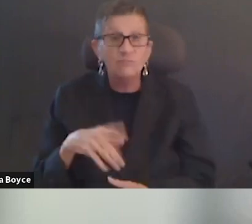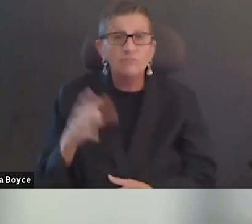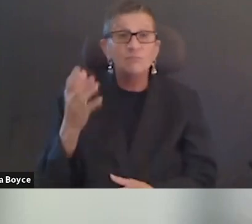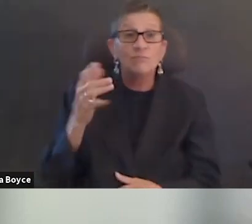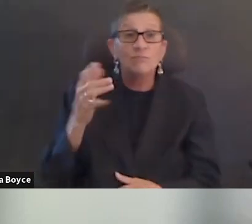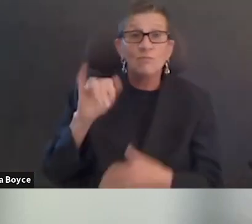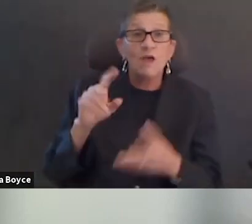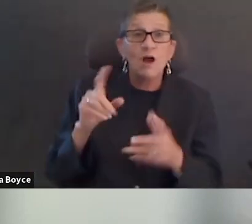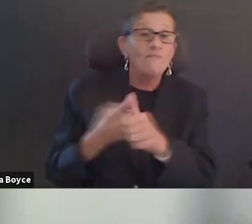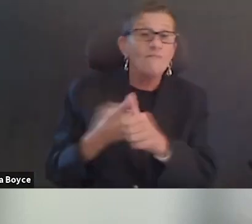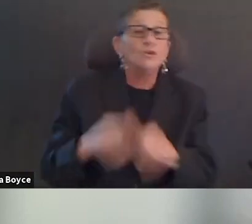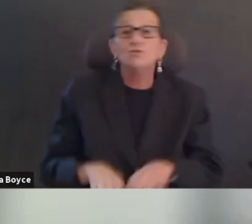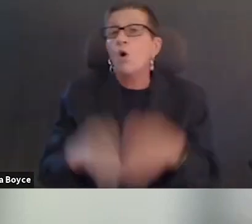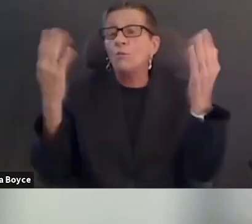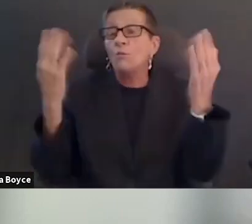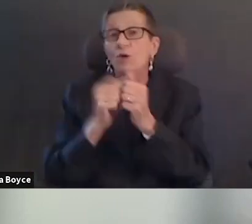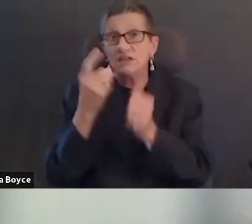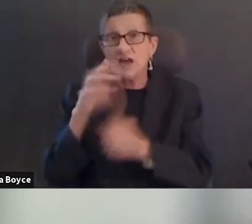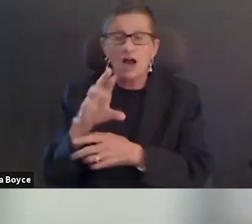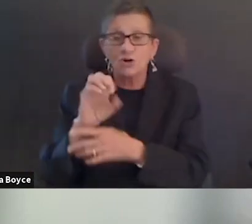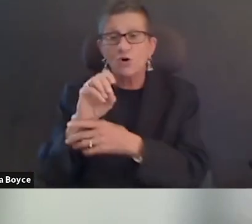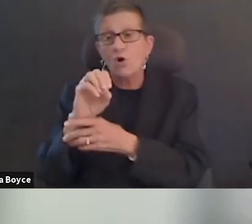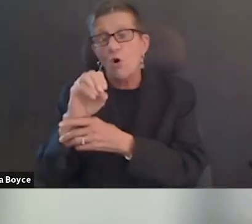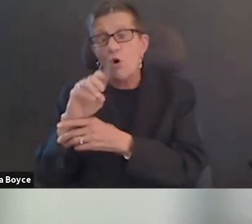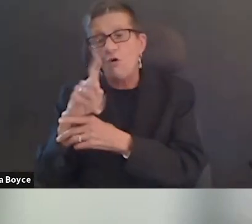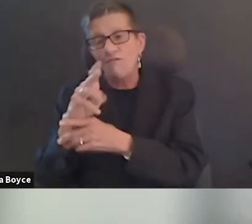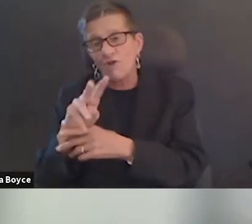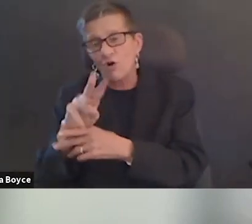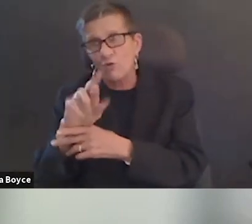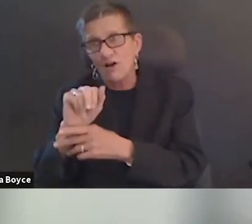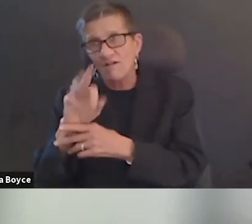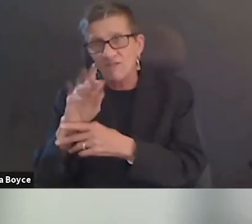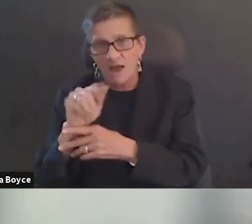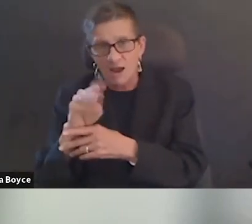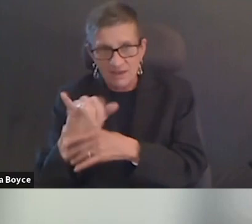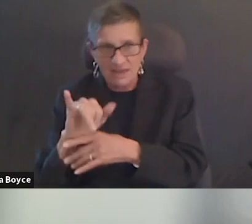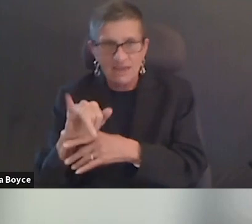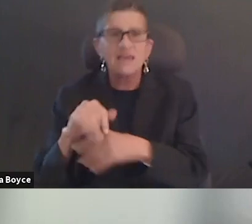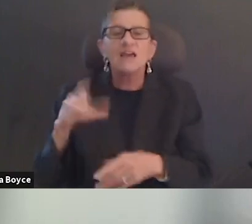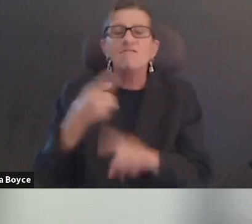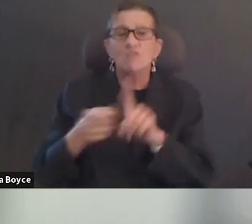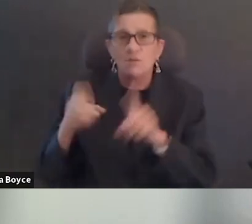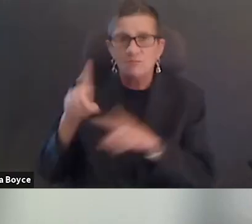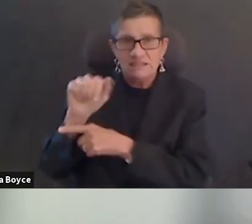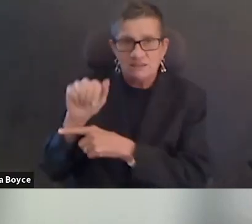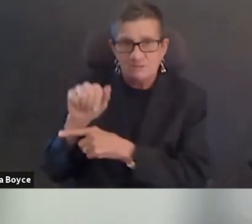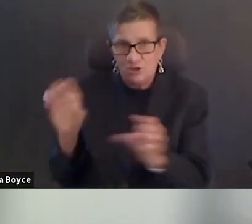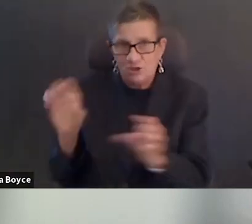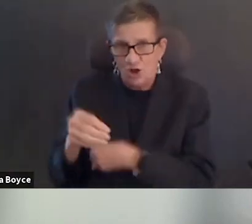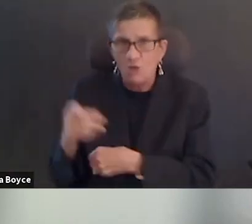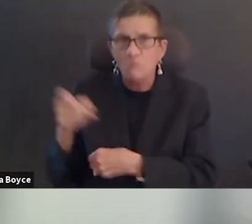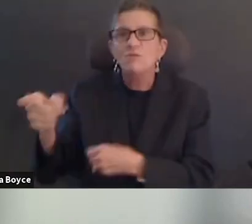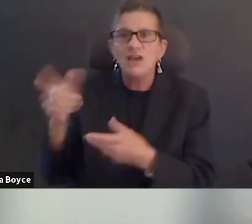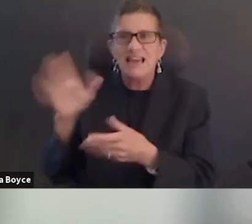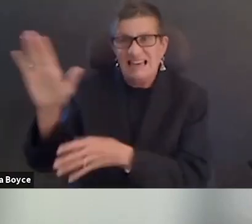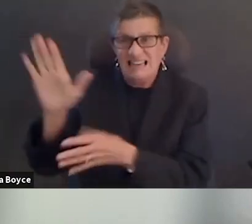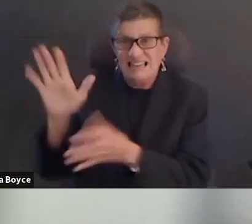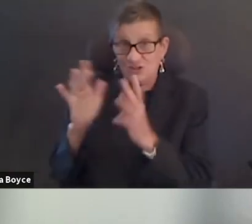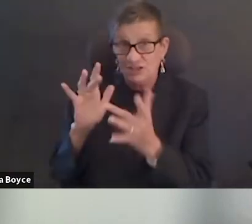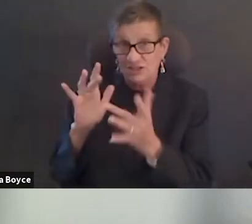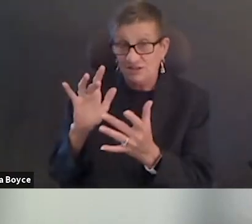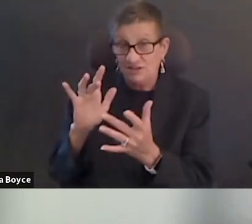Dr. Faranmi Okunlami of Michigan Medicine and the Services for Students with Disabilities Office is already available on the website.